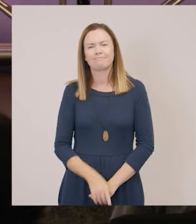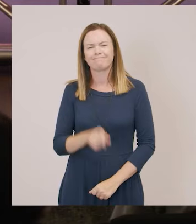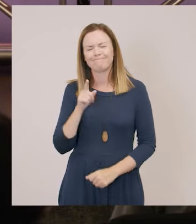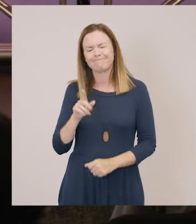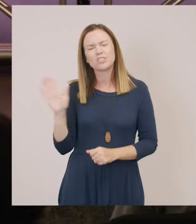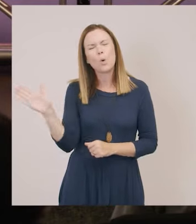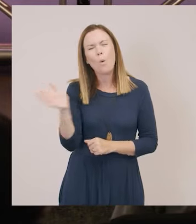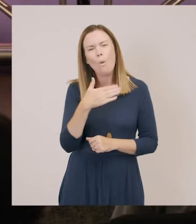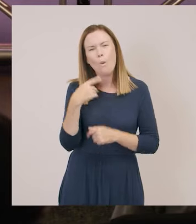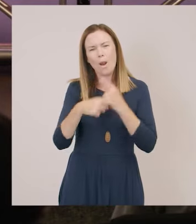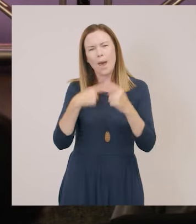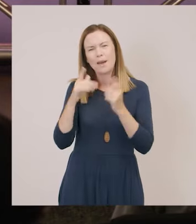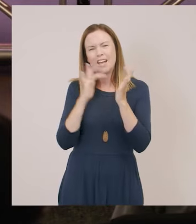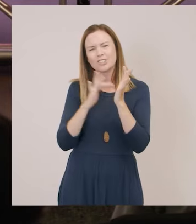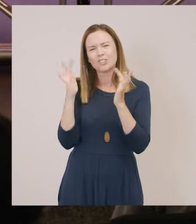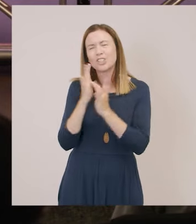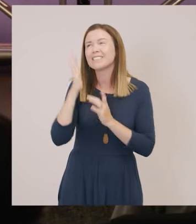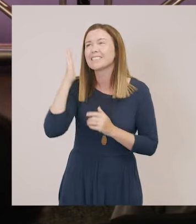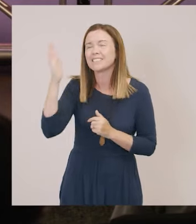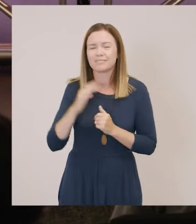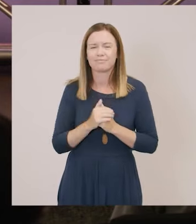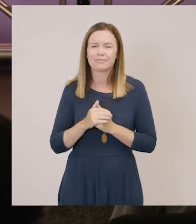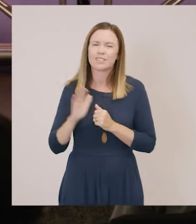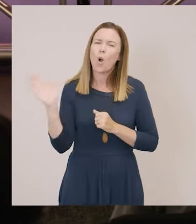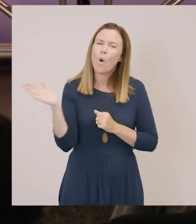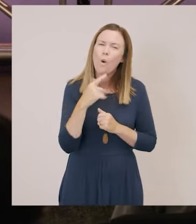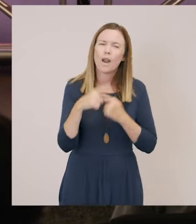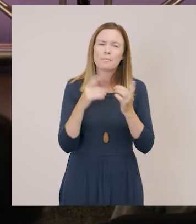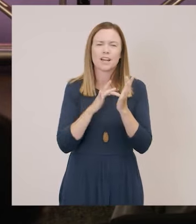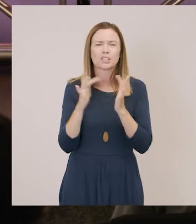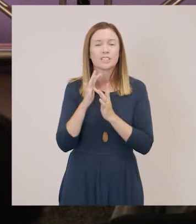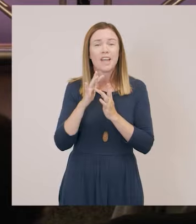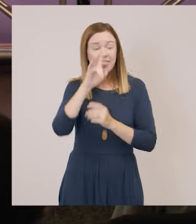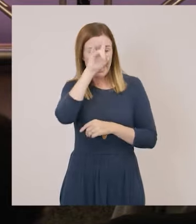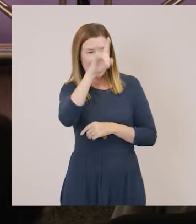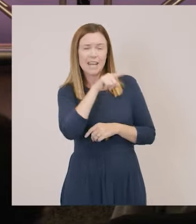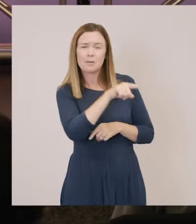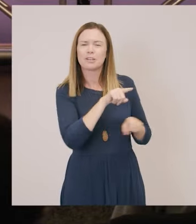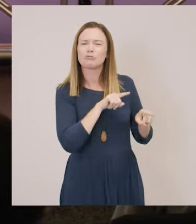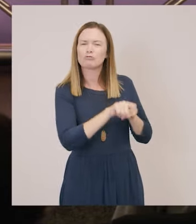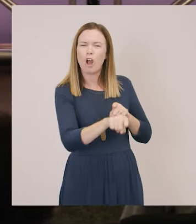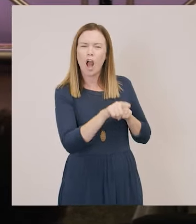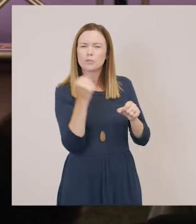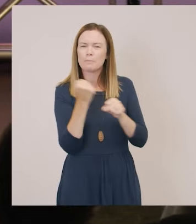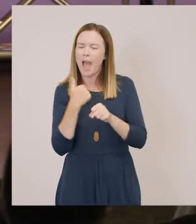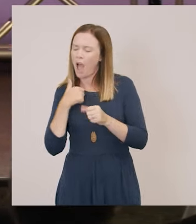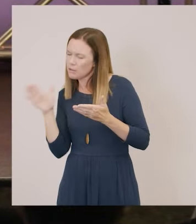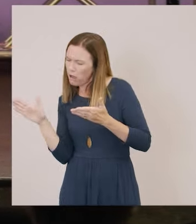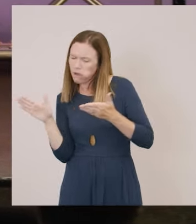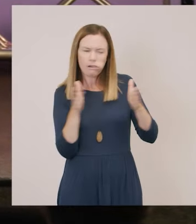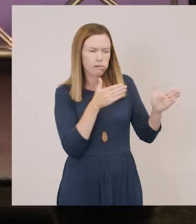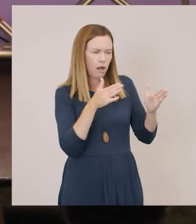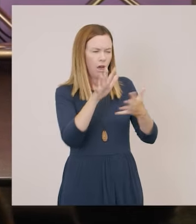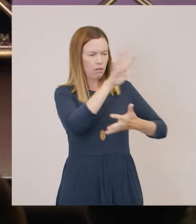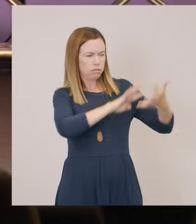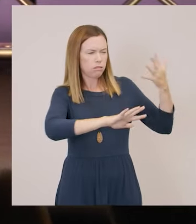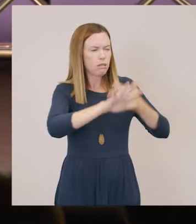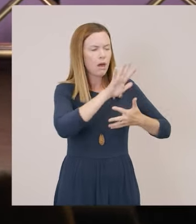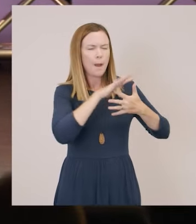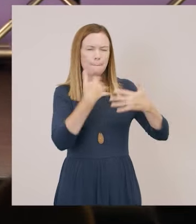actually all about Jesus. It's all about Jesus. The enemy tries to cause so much distraction and chaos